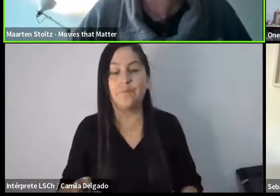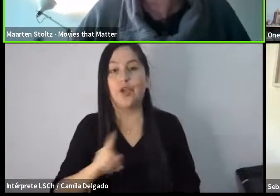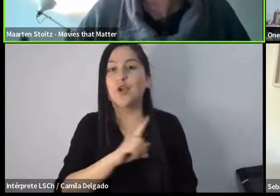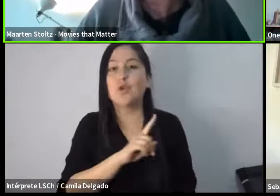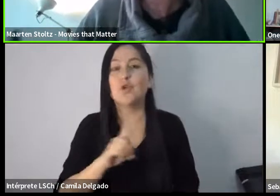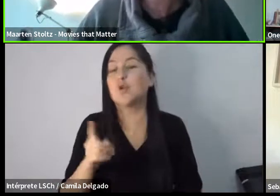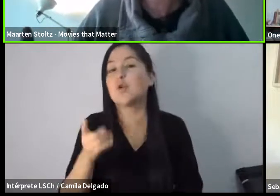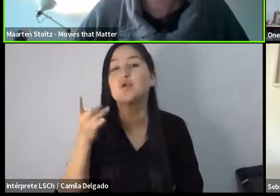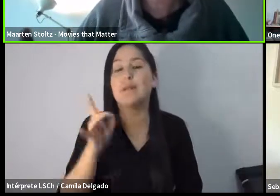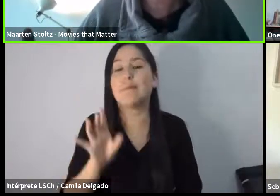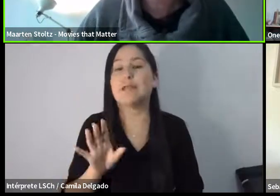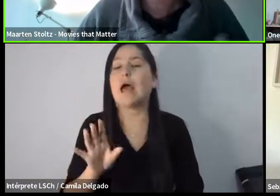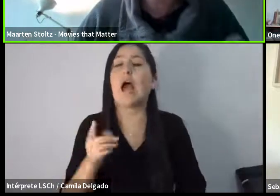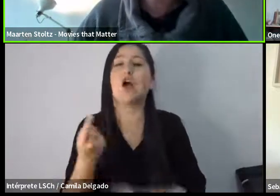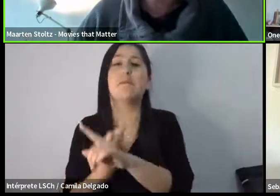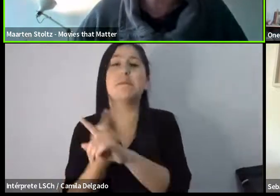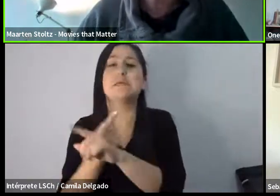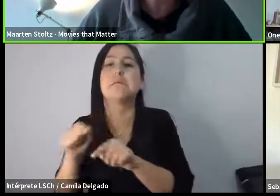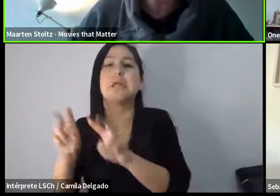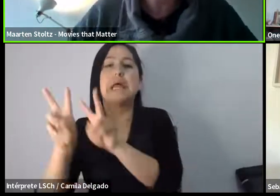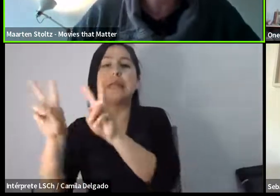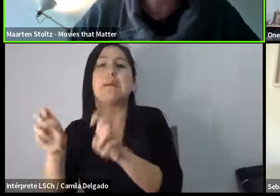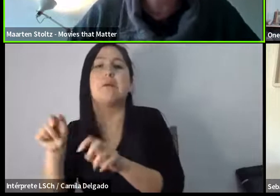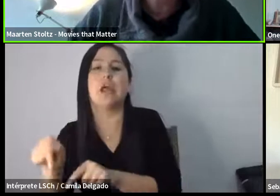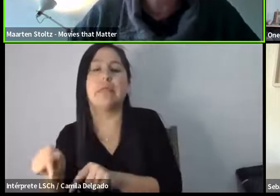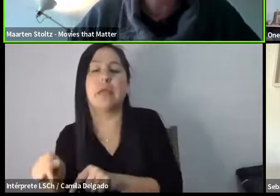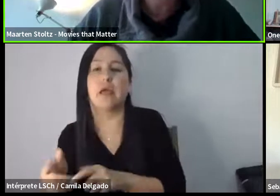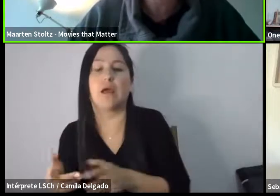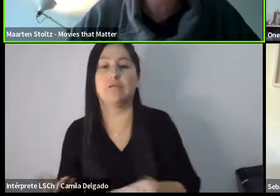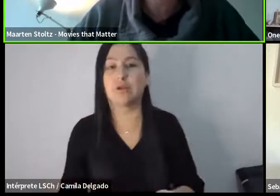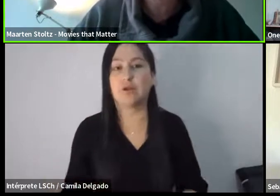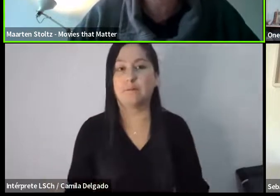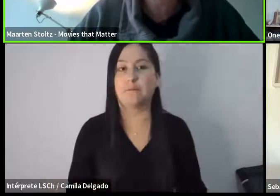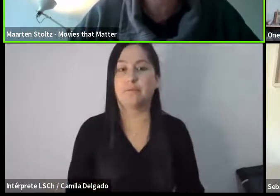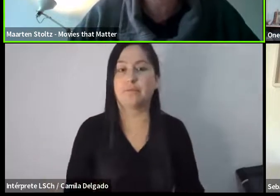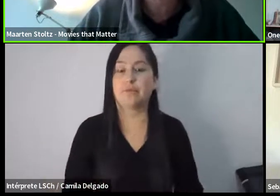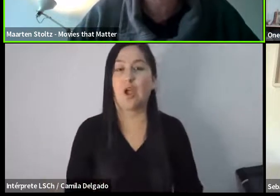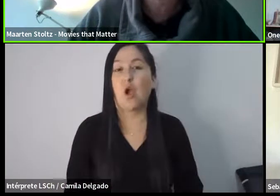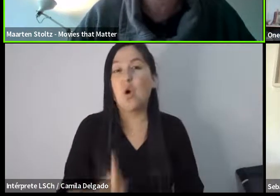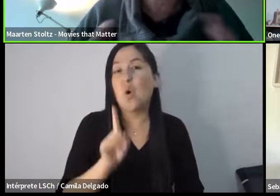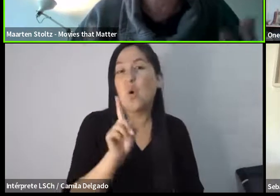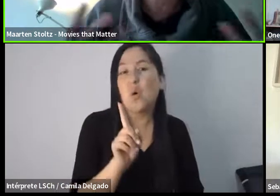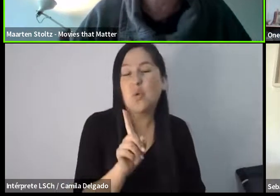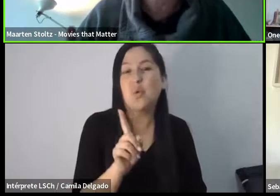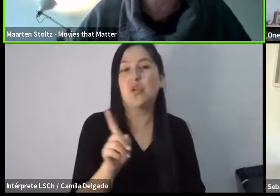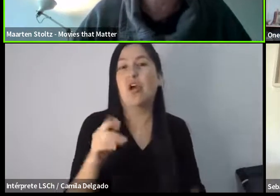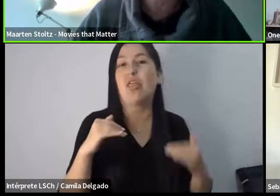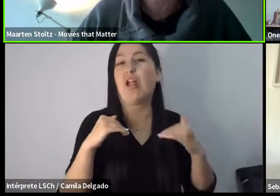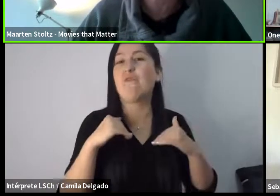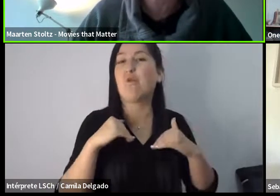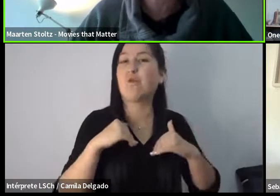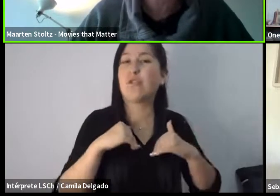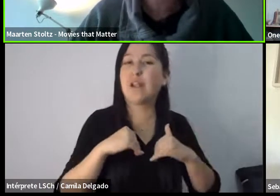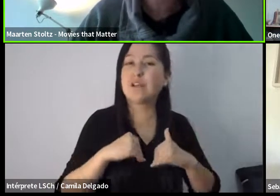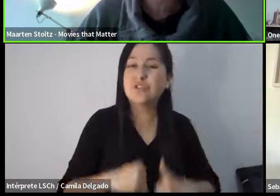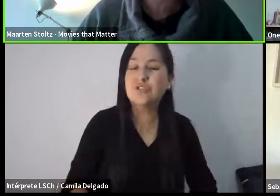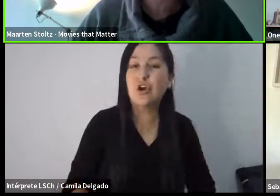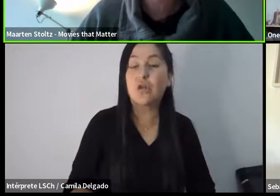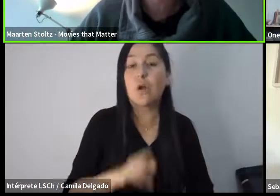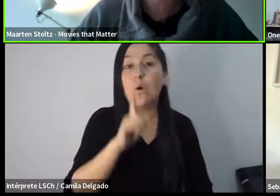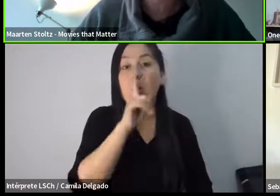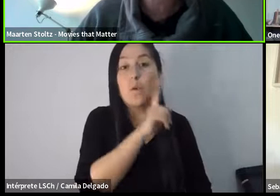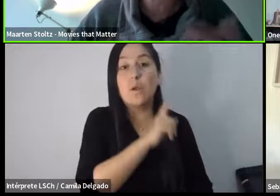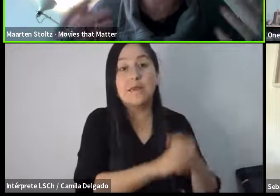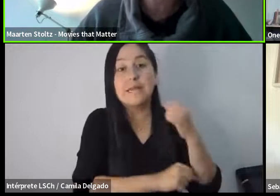else. One of my frustrations of the last few days, for instance, is the lack of information, the